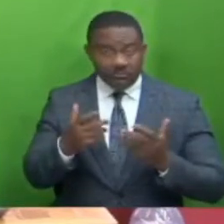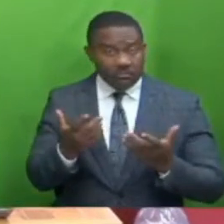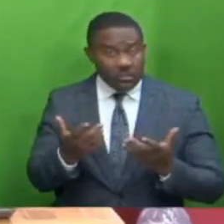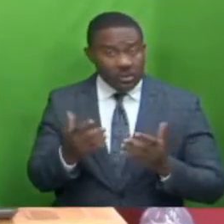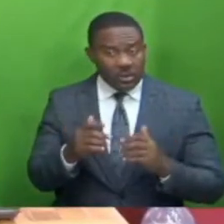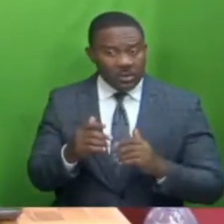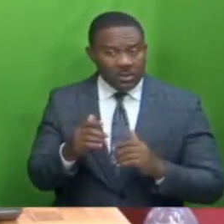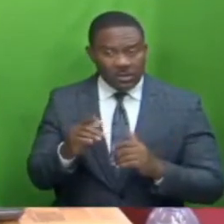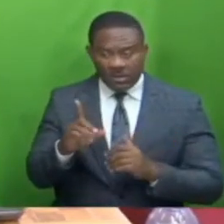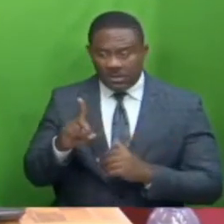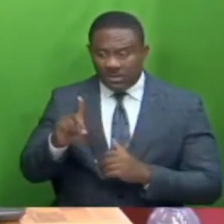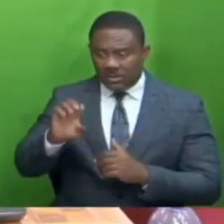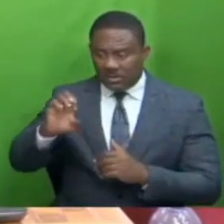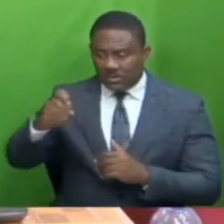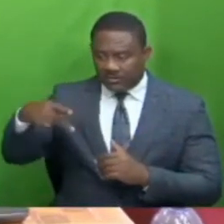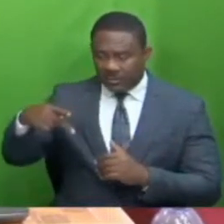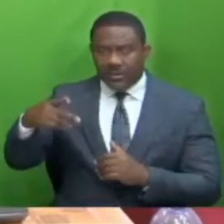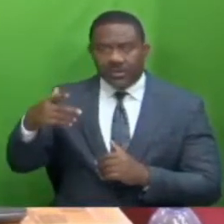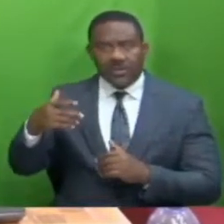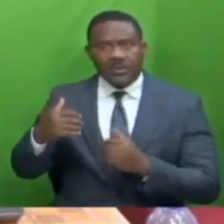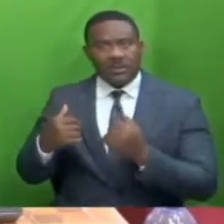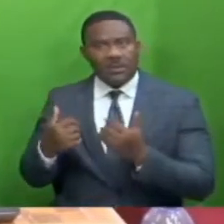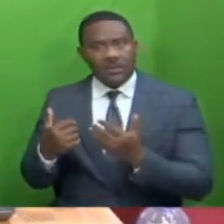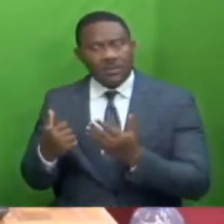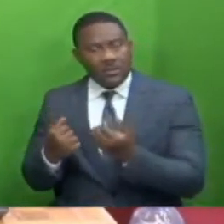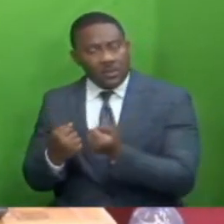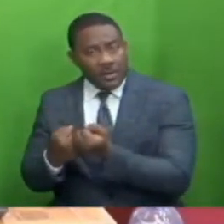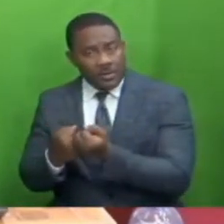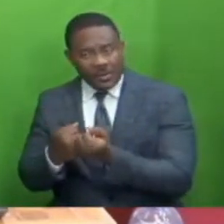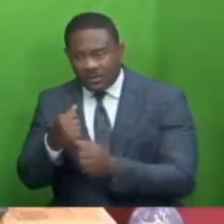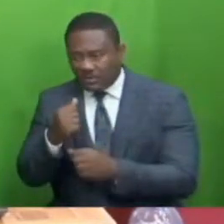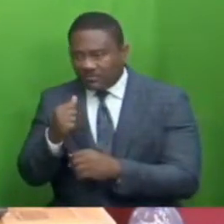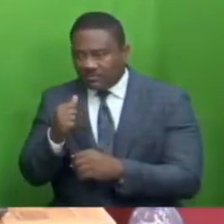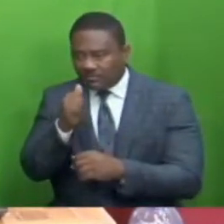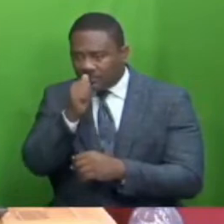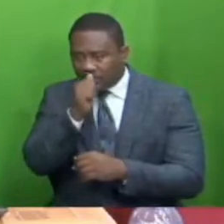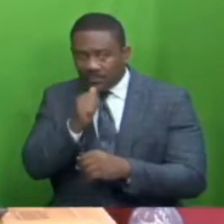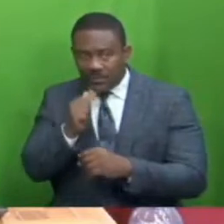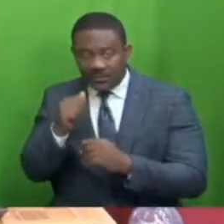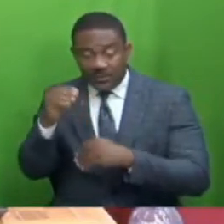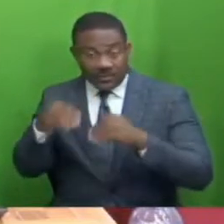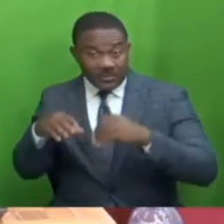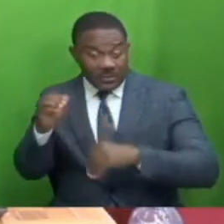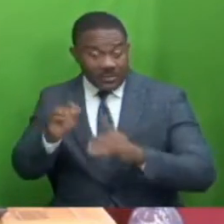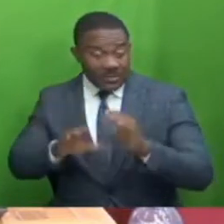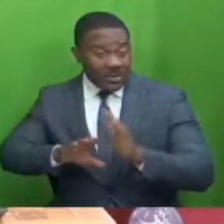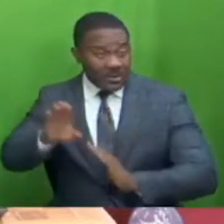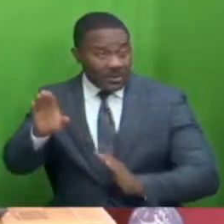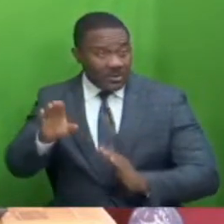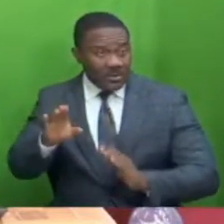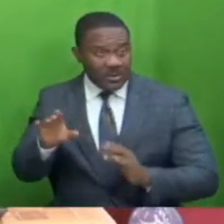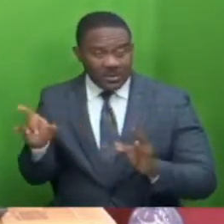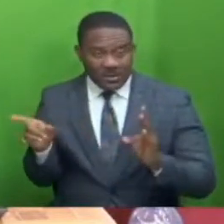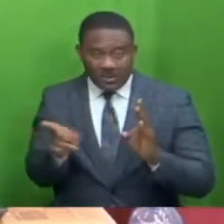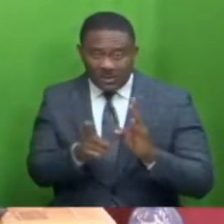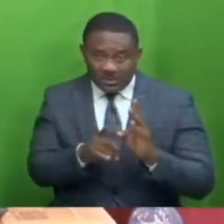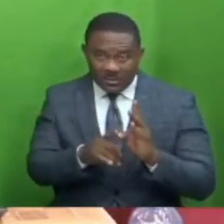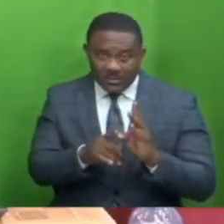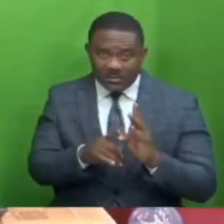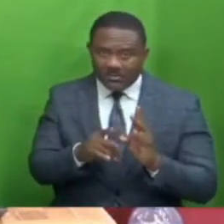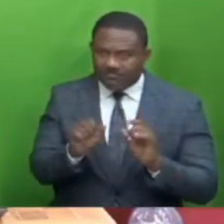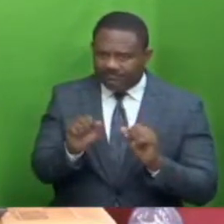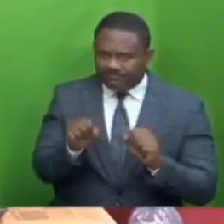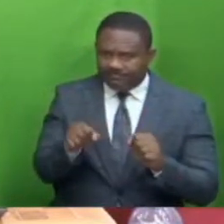exchange program to support private investments and growth. And 7, to pursue reforms to encourage private